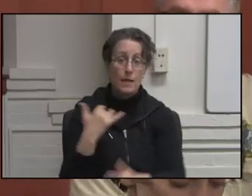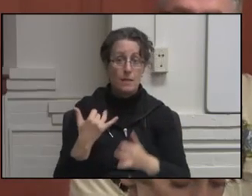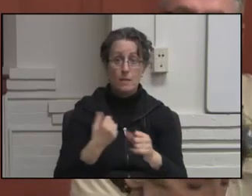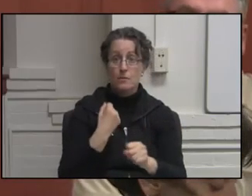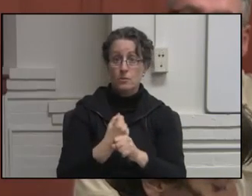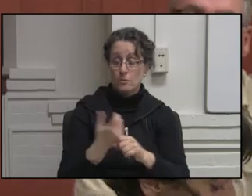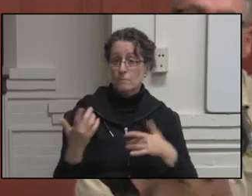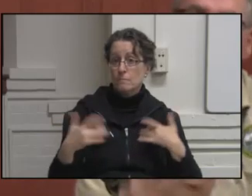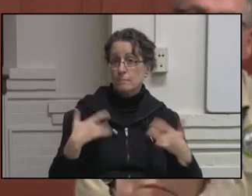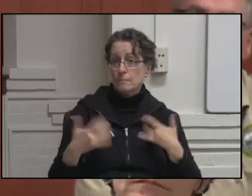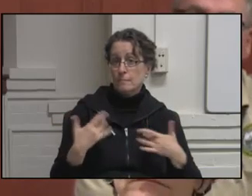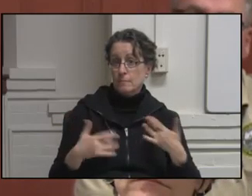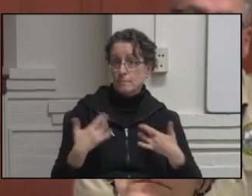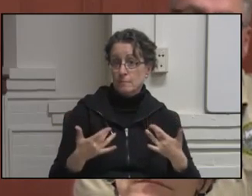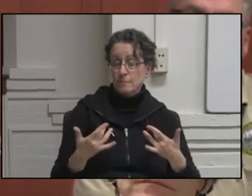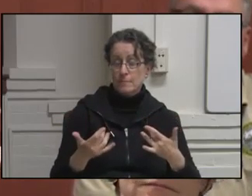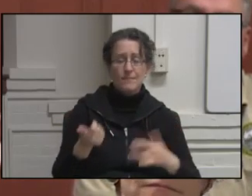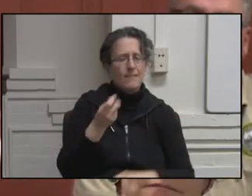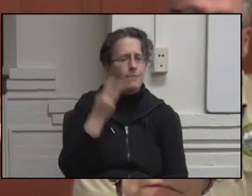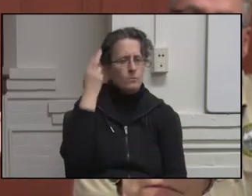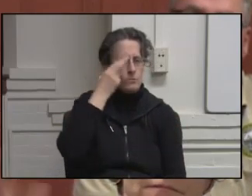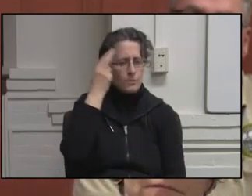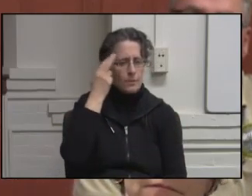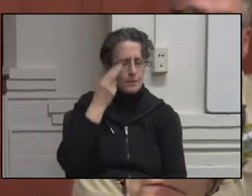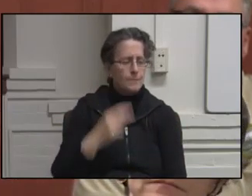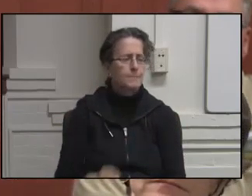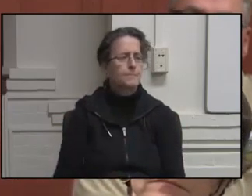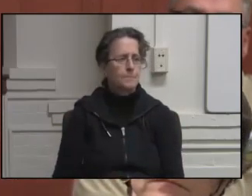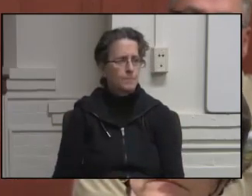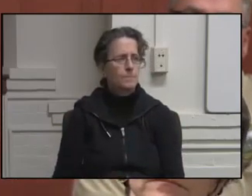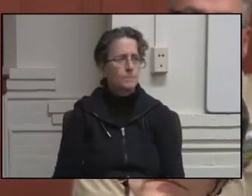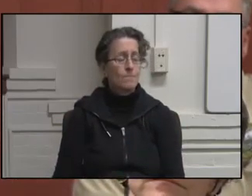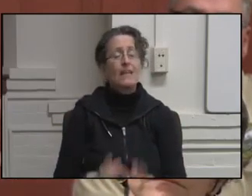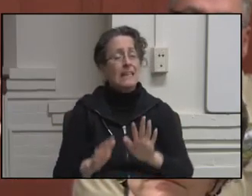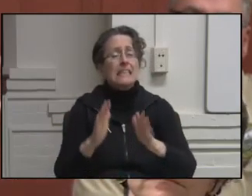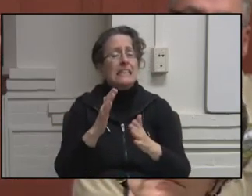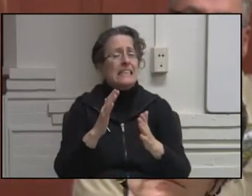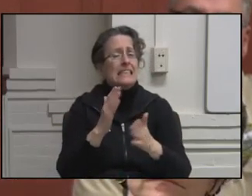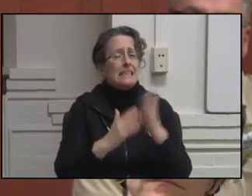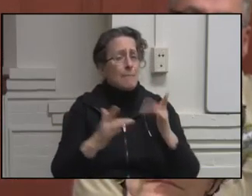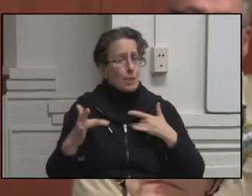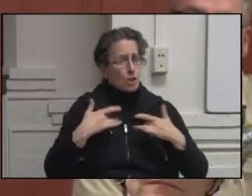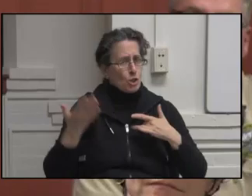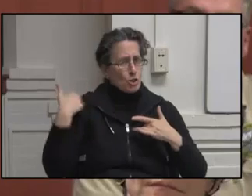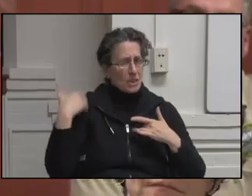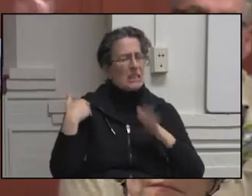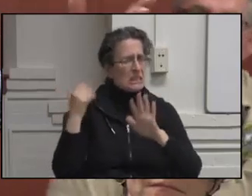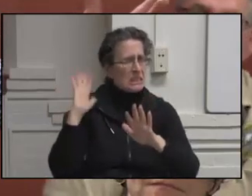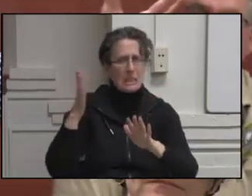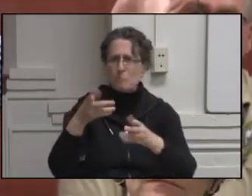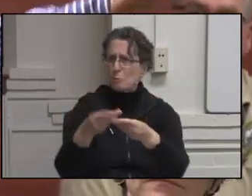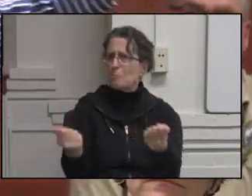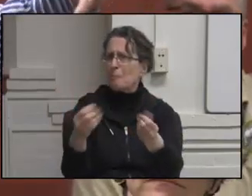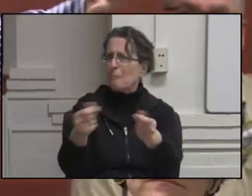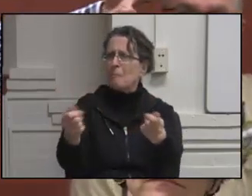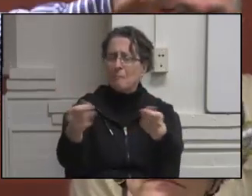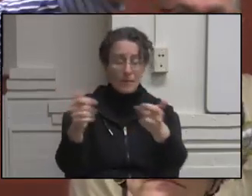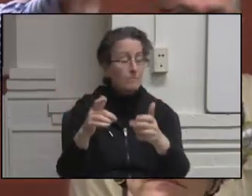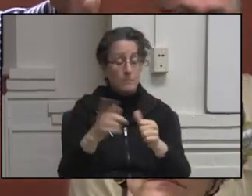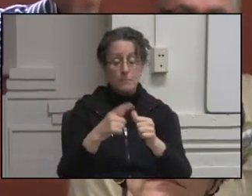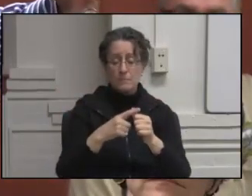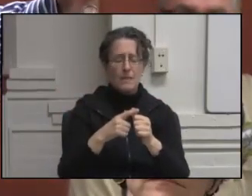especially for a couple reasons. I think you've addressed a couple concerns that I've had over the years. One being that the event tends to bring in